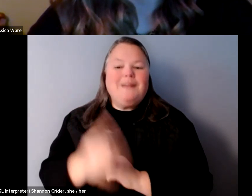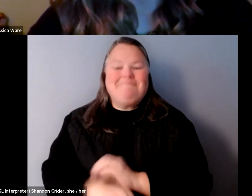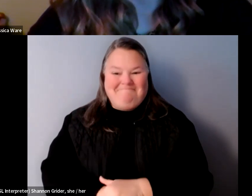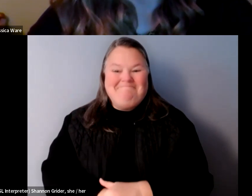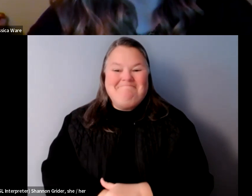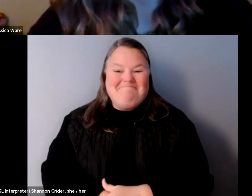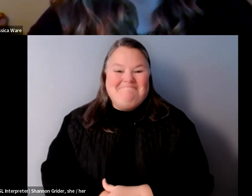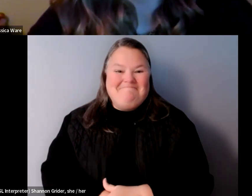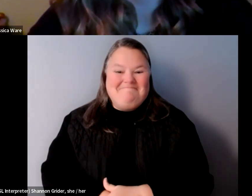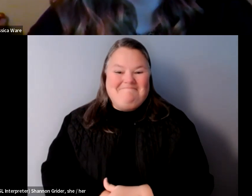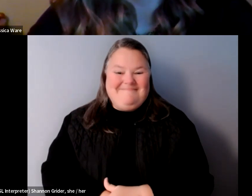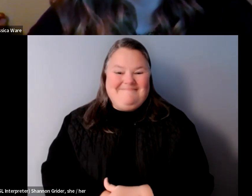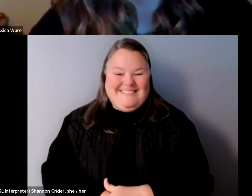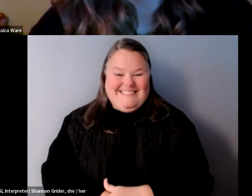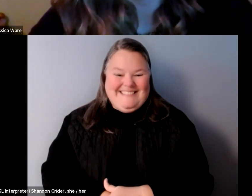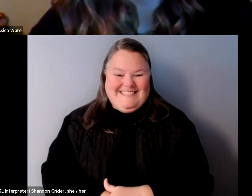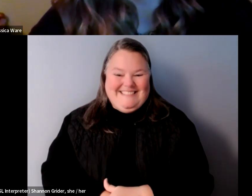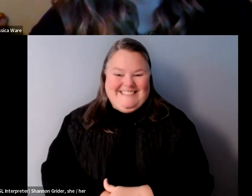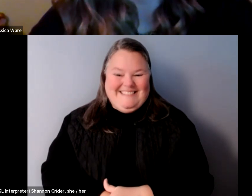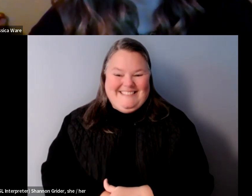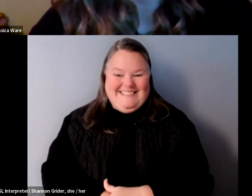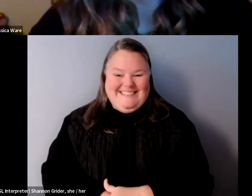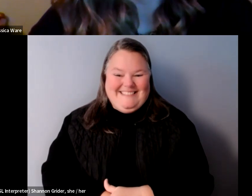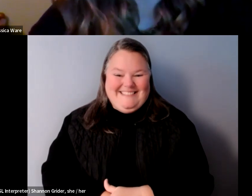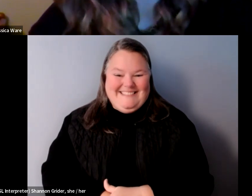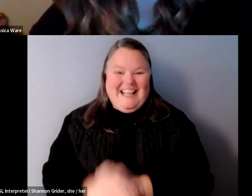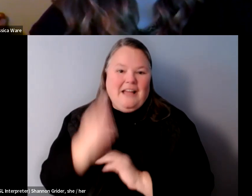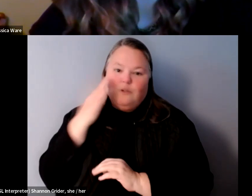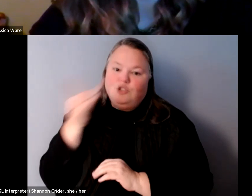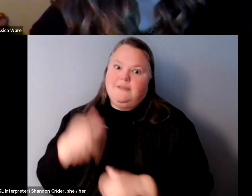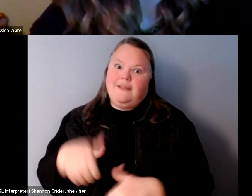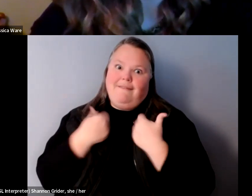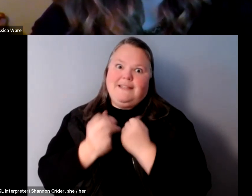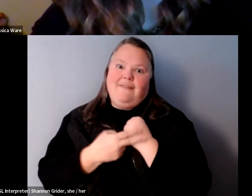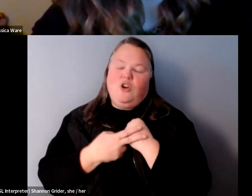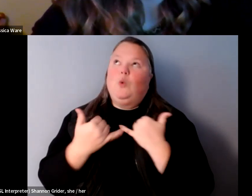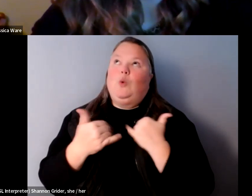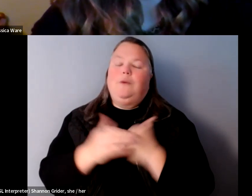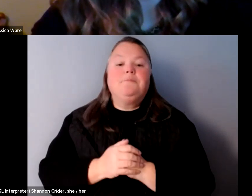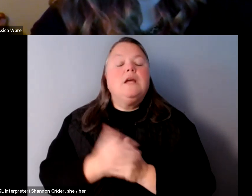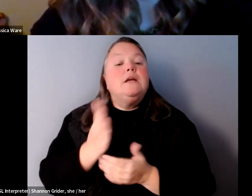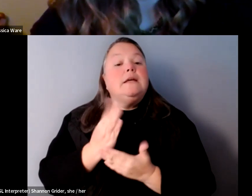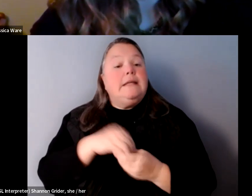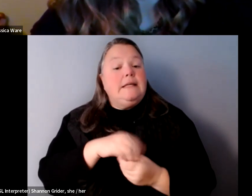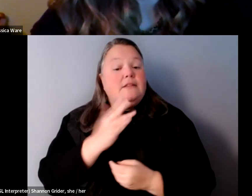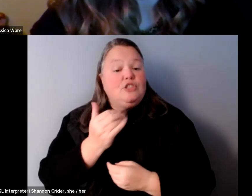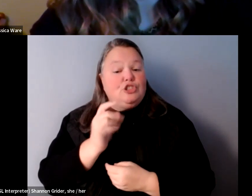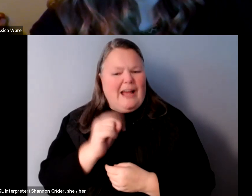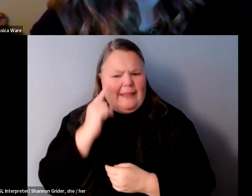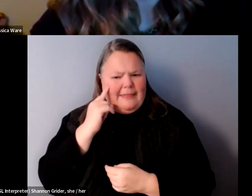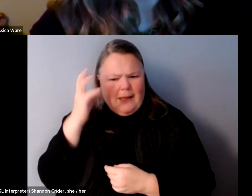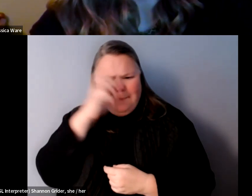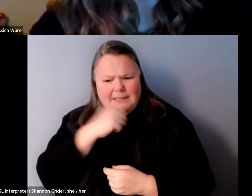Thank you. I know she's a lifesaver. Someone asked in the chat, I think I missed something on